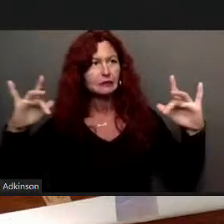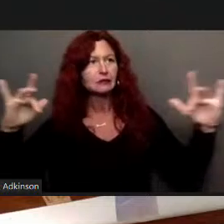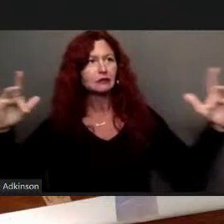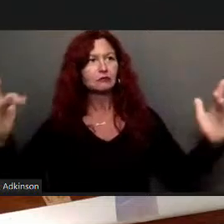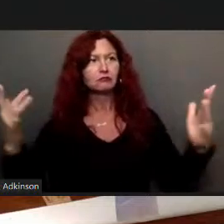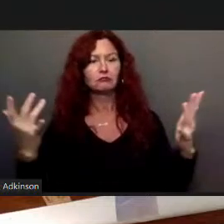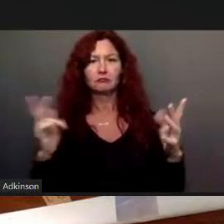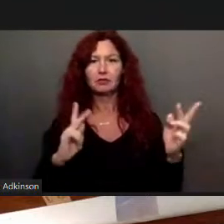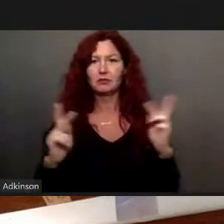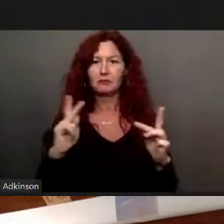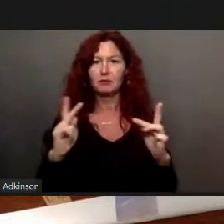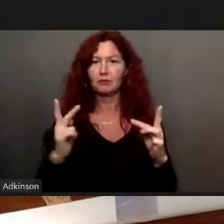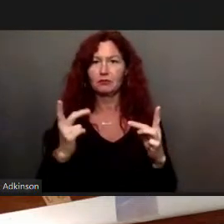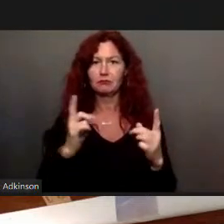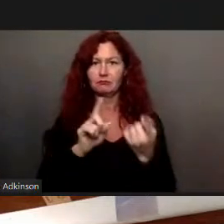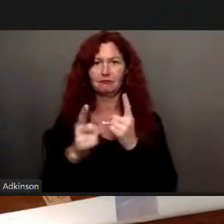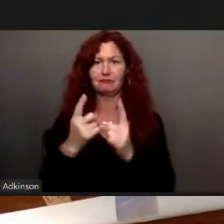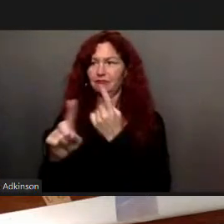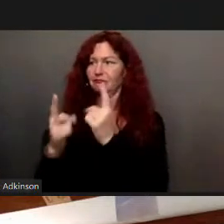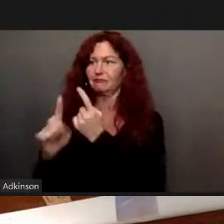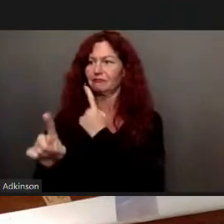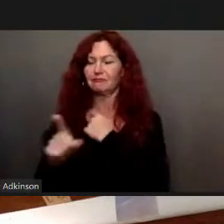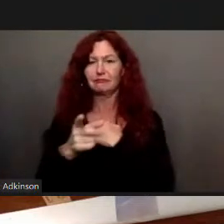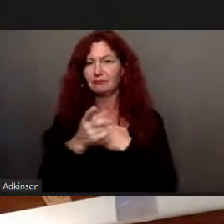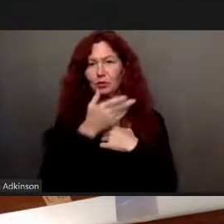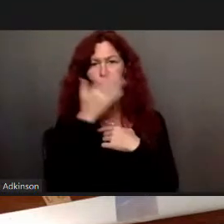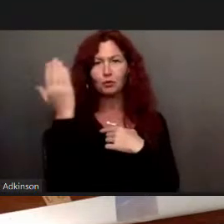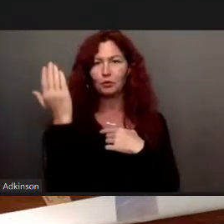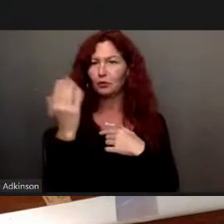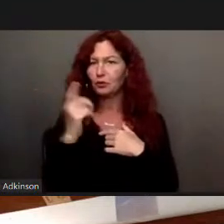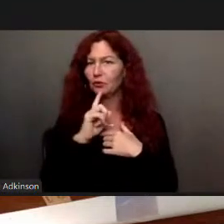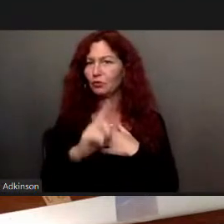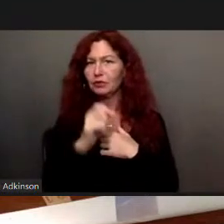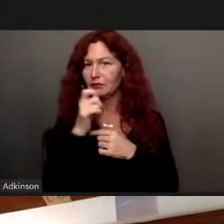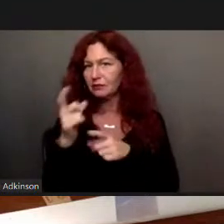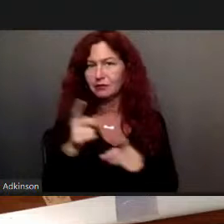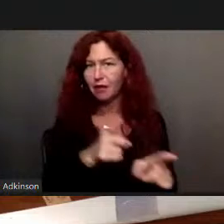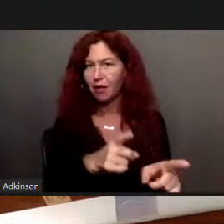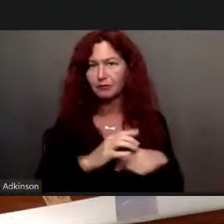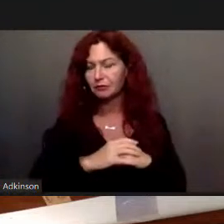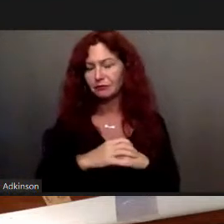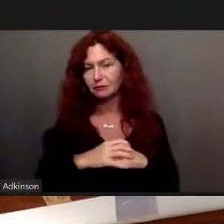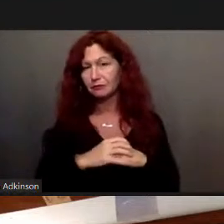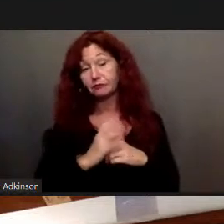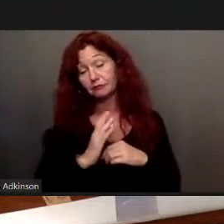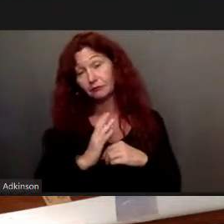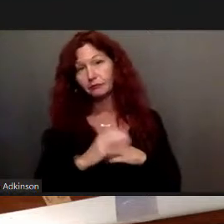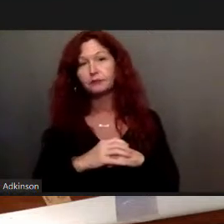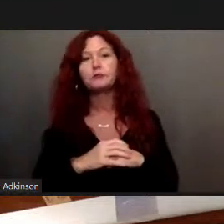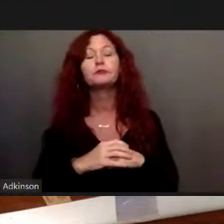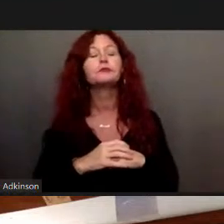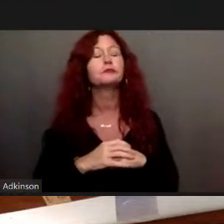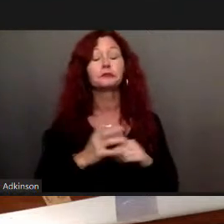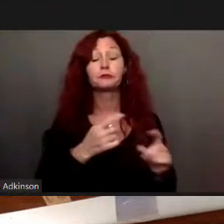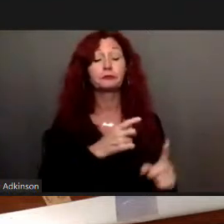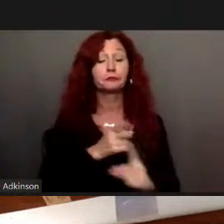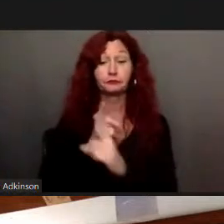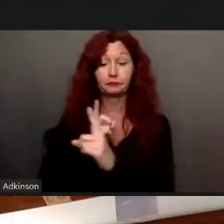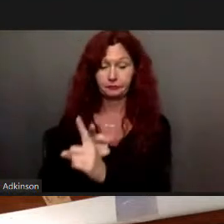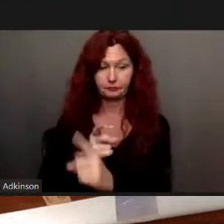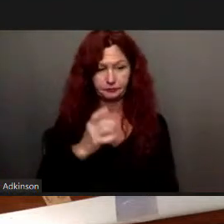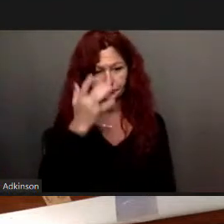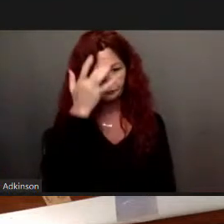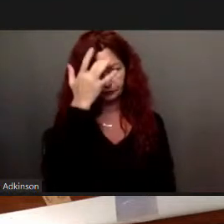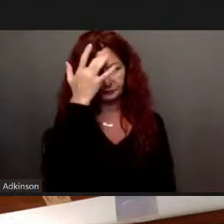people don't get close to each other, not like they do in the more dense areas of Miami and Miami Beach. Switching gears a little bit, Mayor, last week you